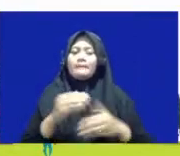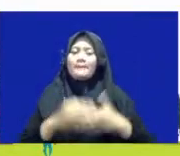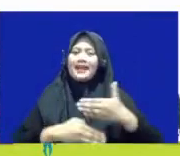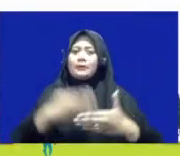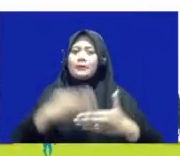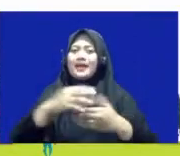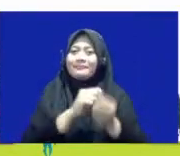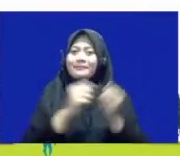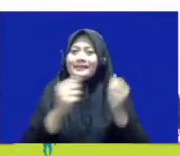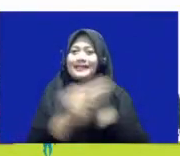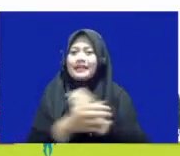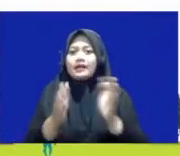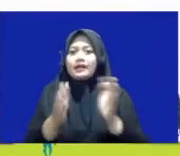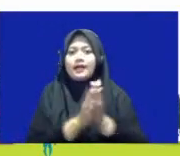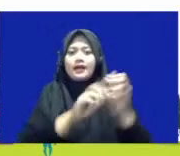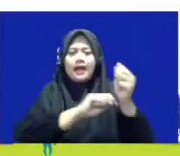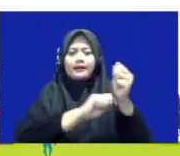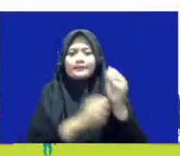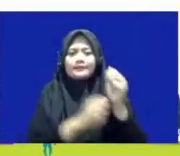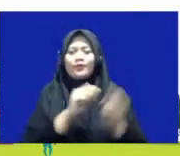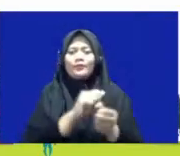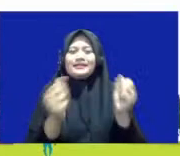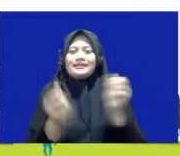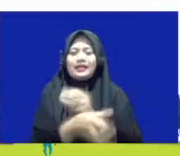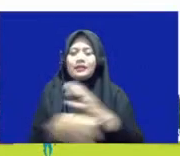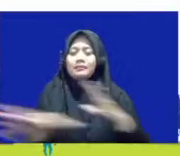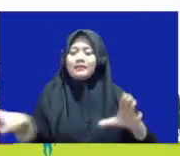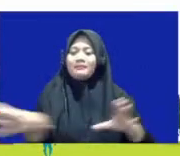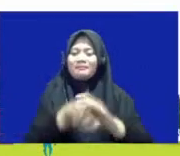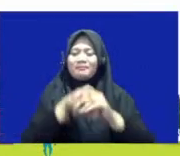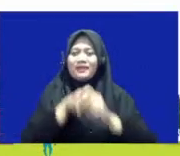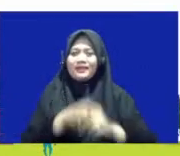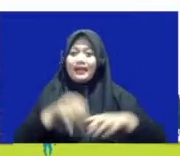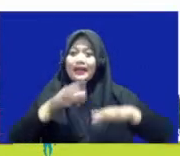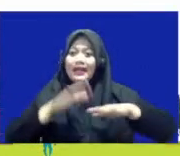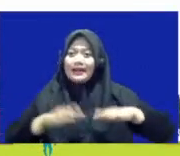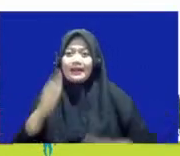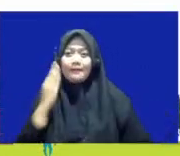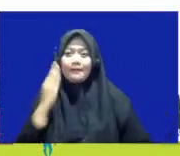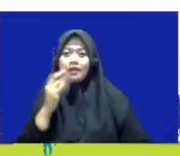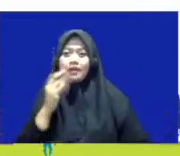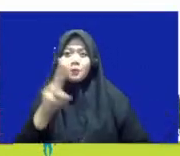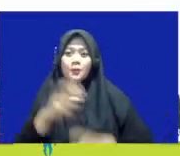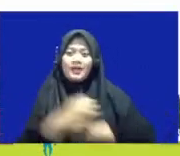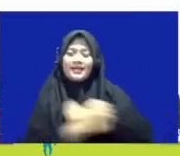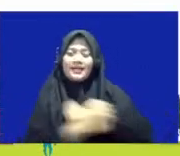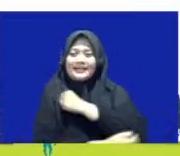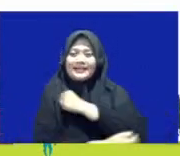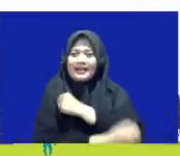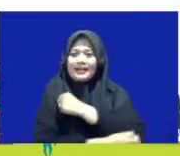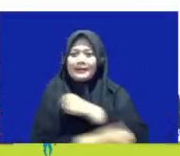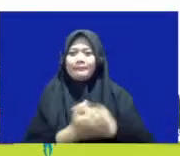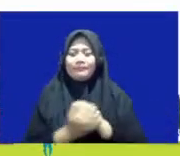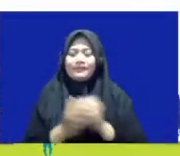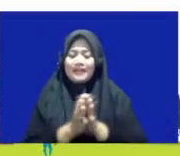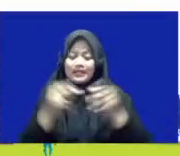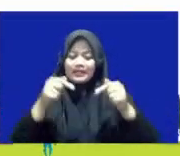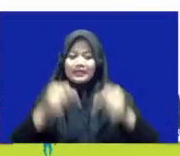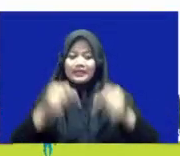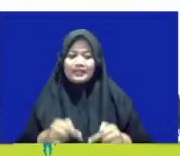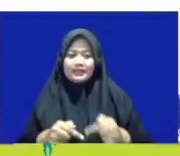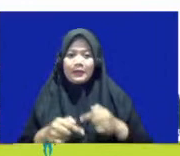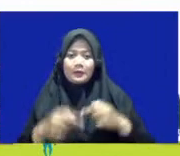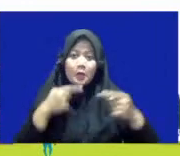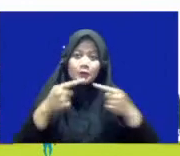center. It will highlight youth engagement strategies, exchange of knowledge and experience